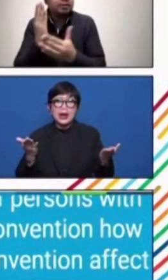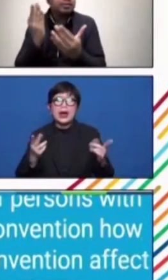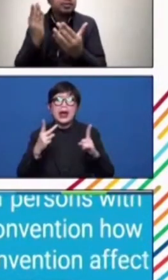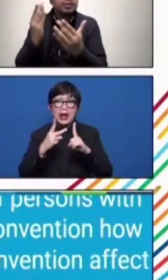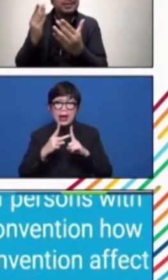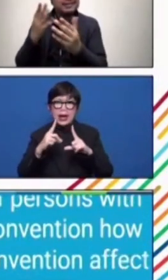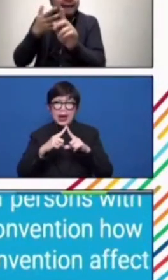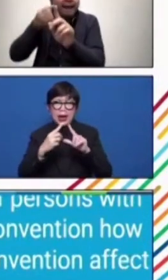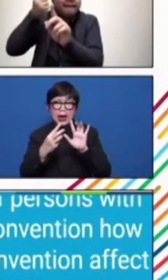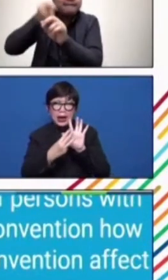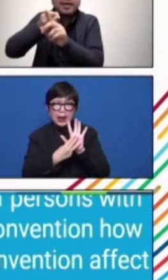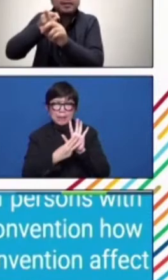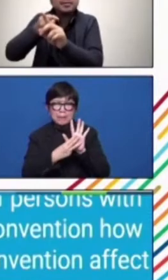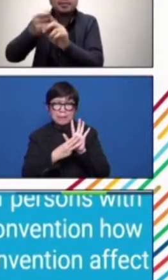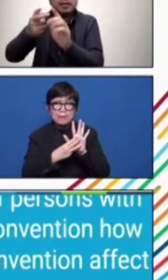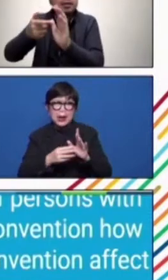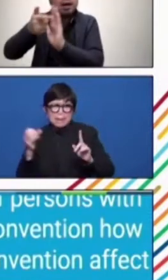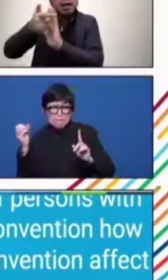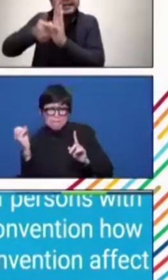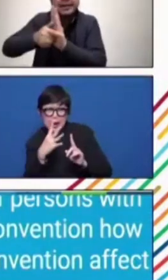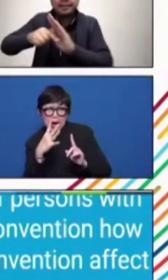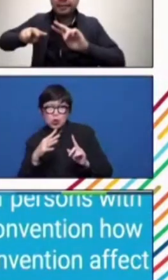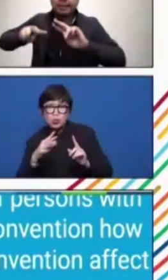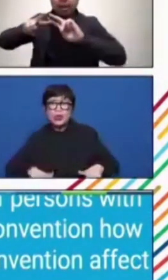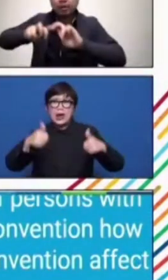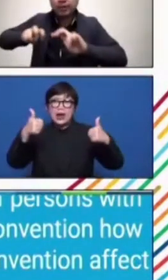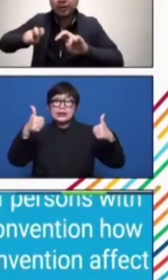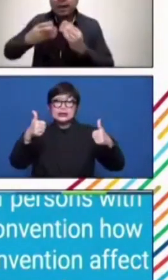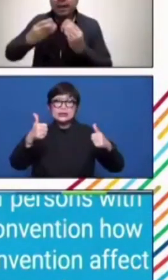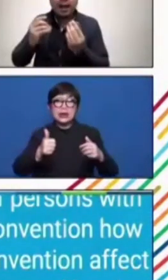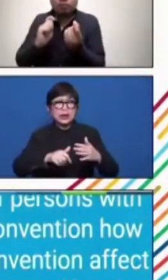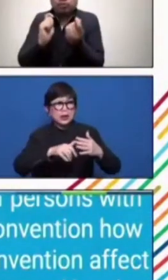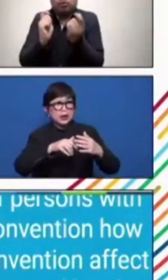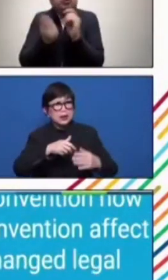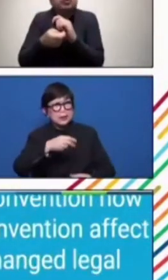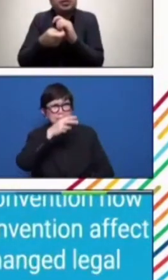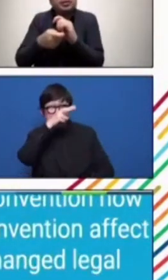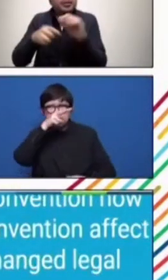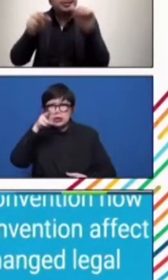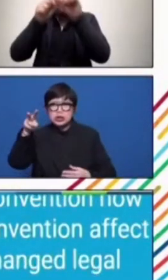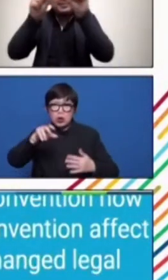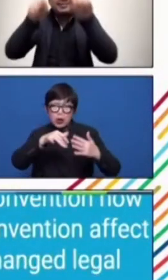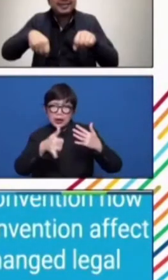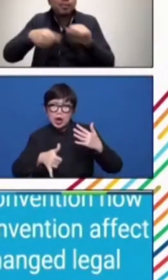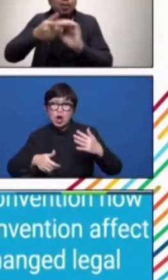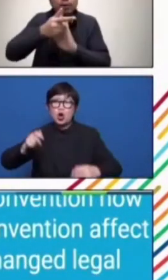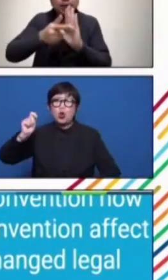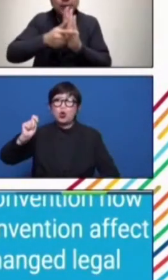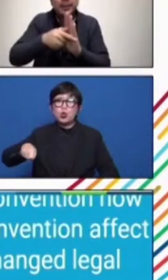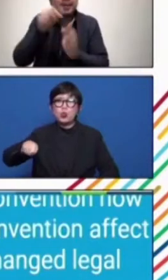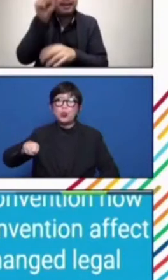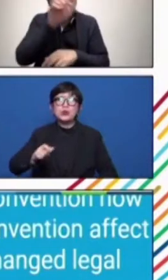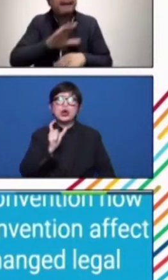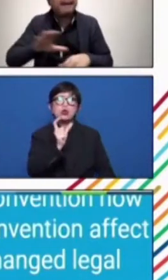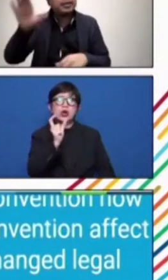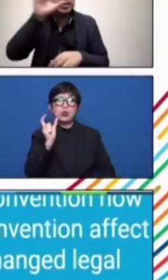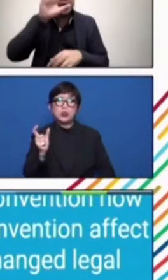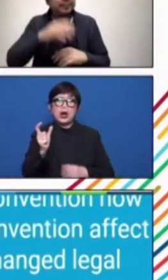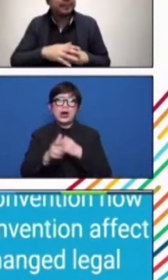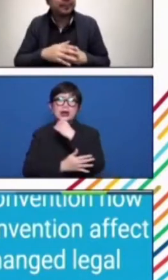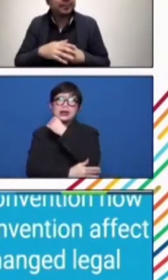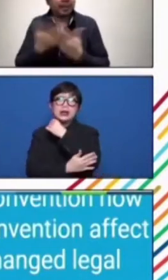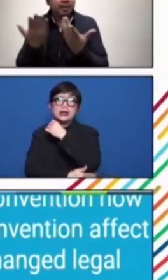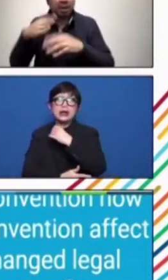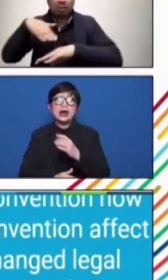reforms by States parties how does it change legal systems in Asia and the Pacific Now remind you that you have up to five